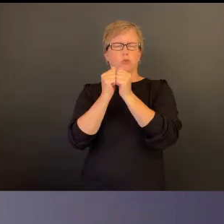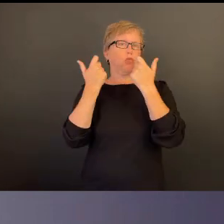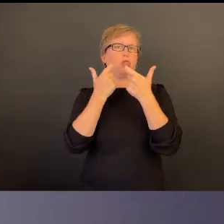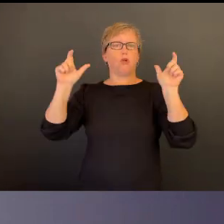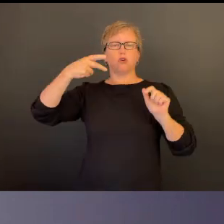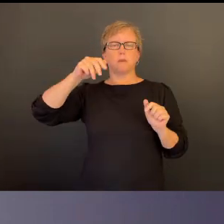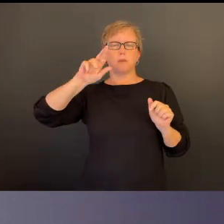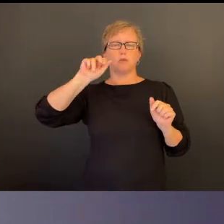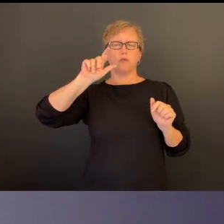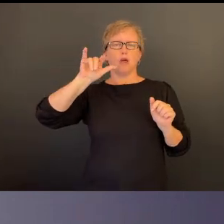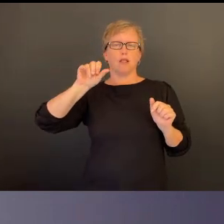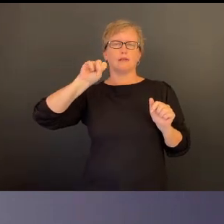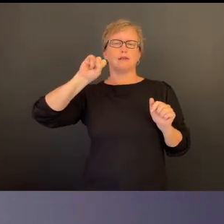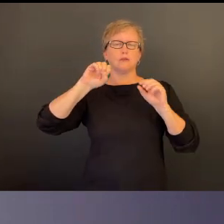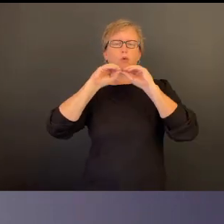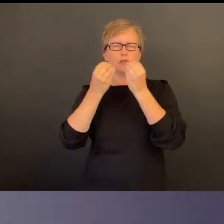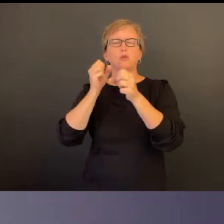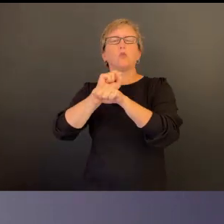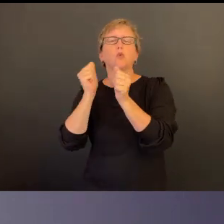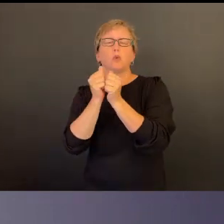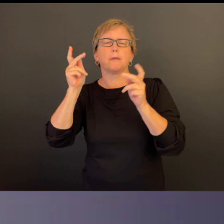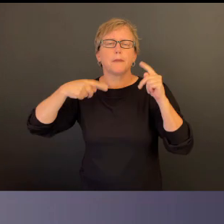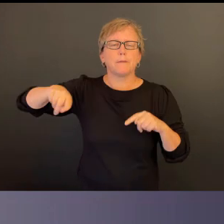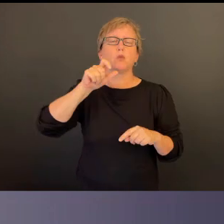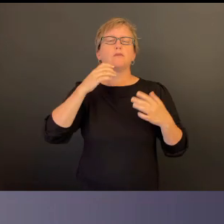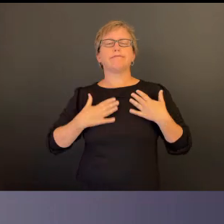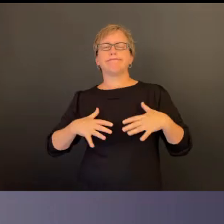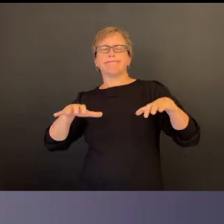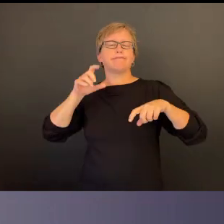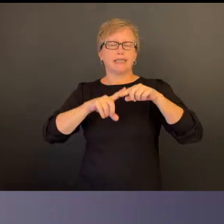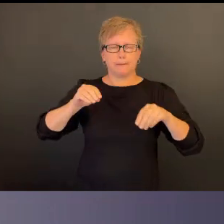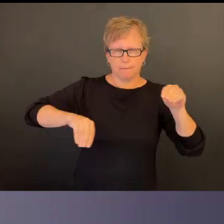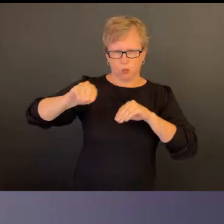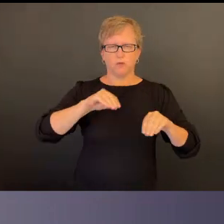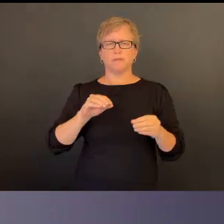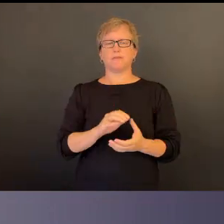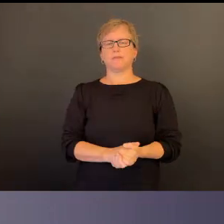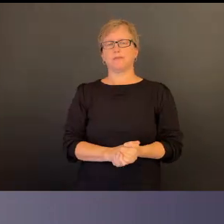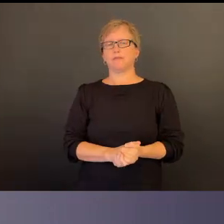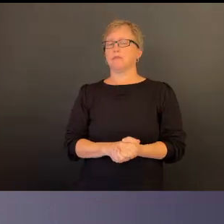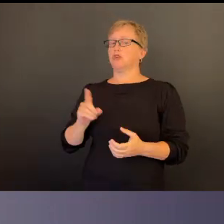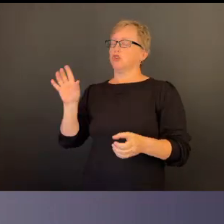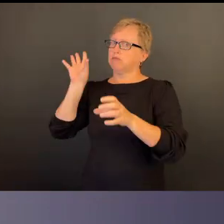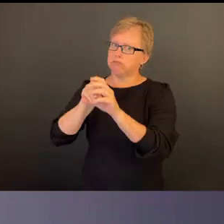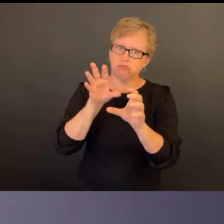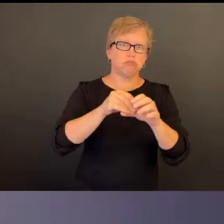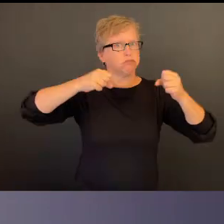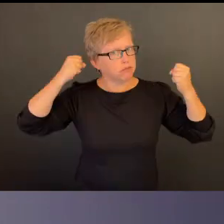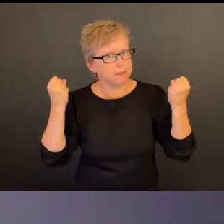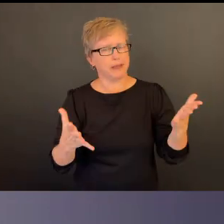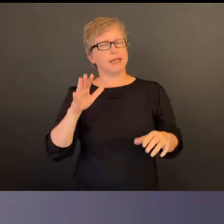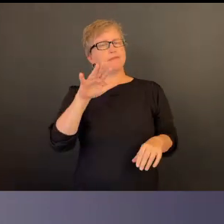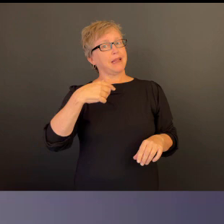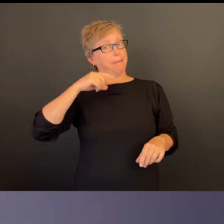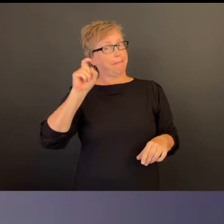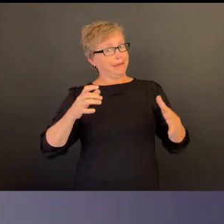through activity, and she promotes care through major paralysis